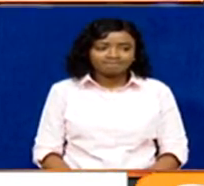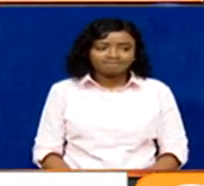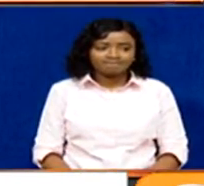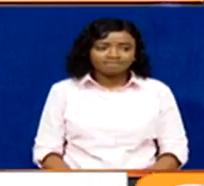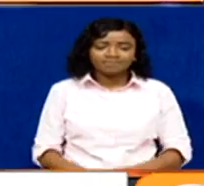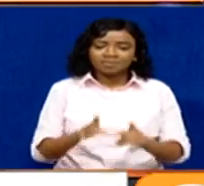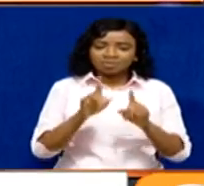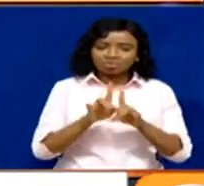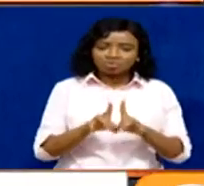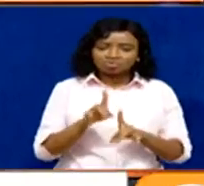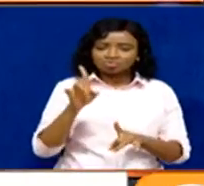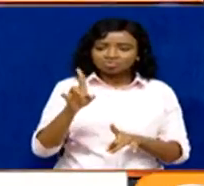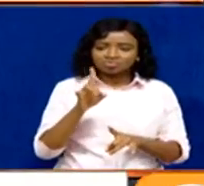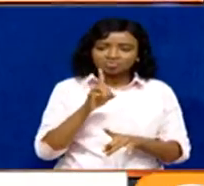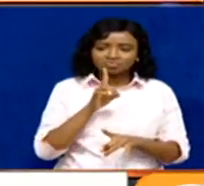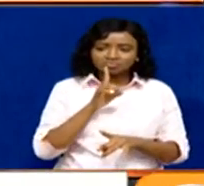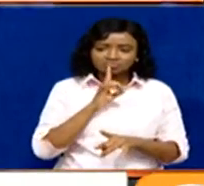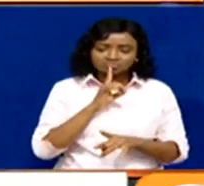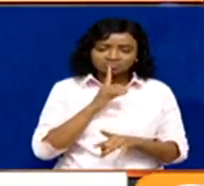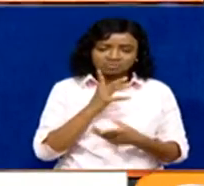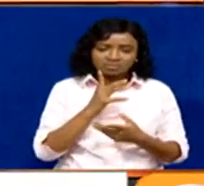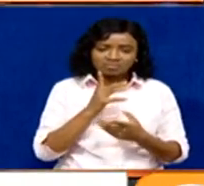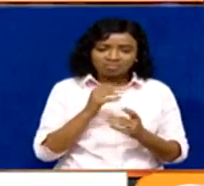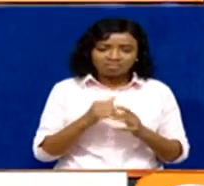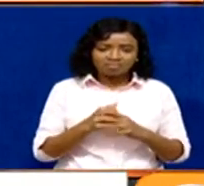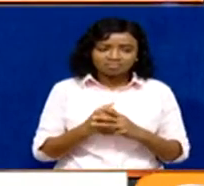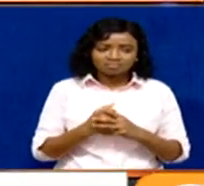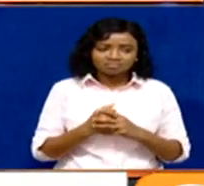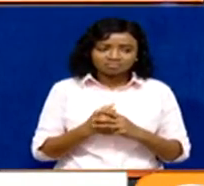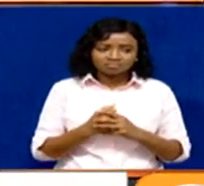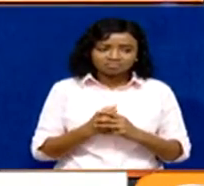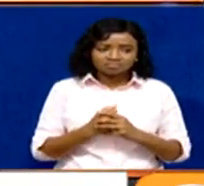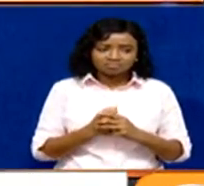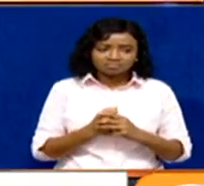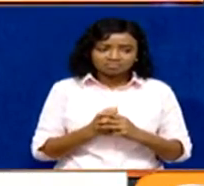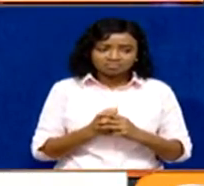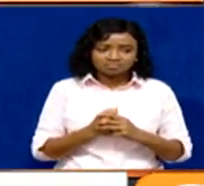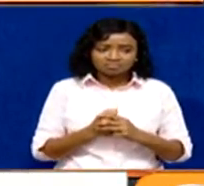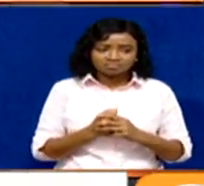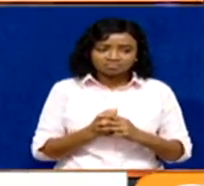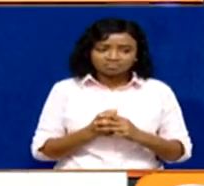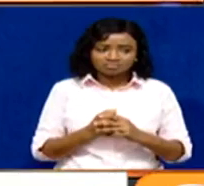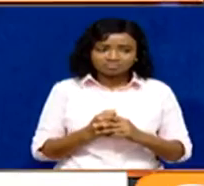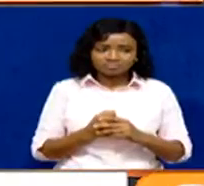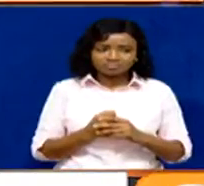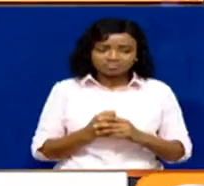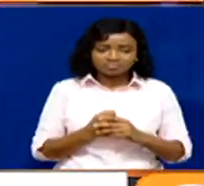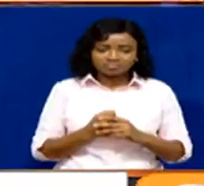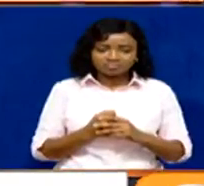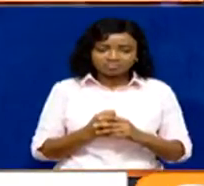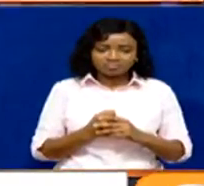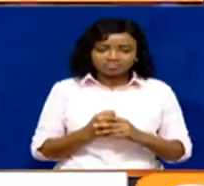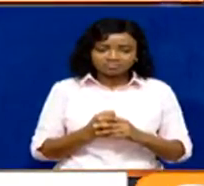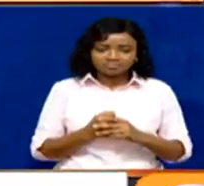very critical article on Kalonzo and his endorsement. Yes. It is called it by a section of religious leaders in